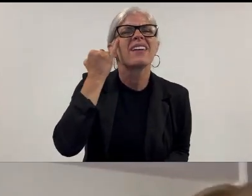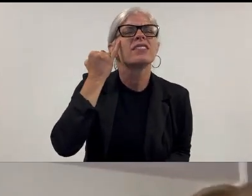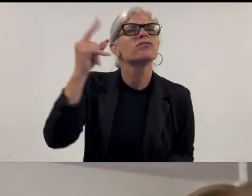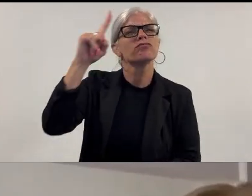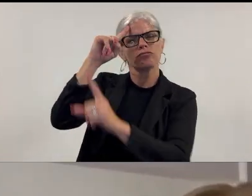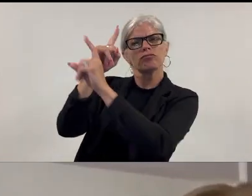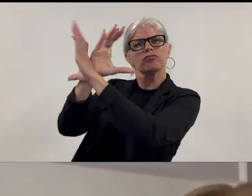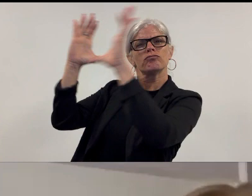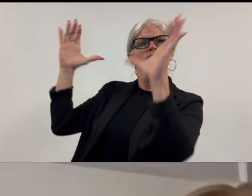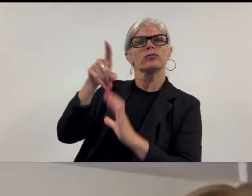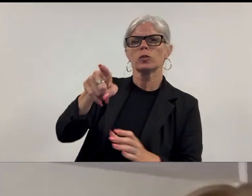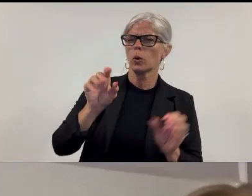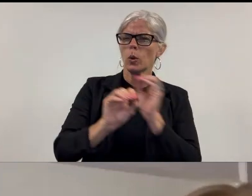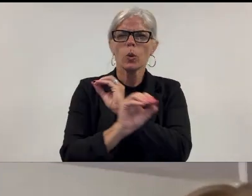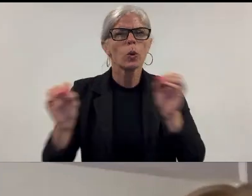hurt?